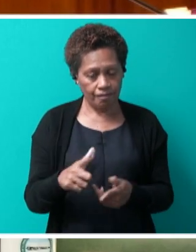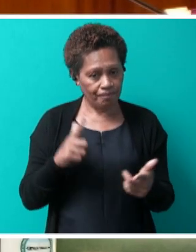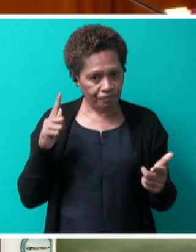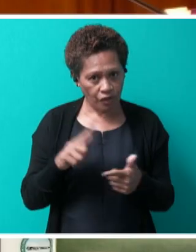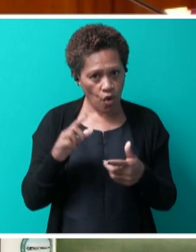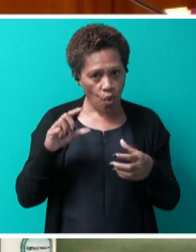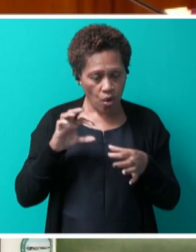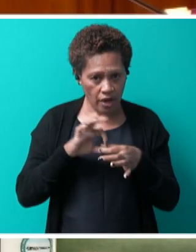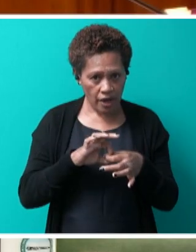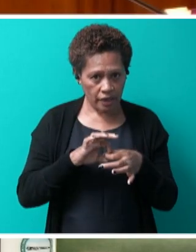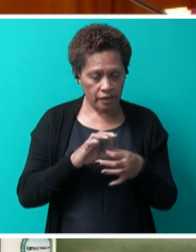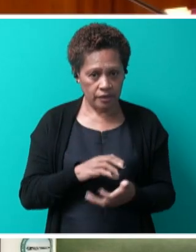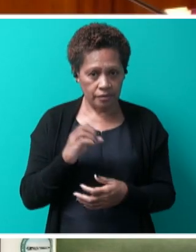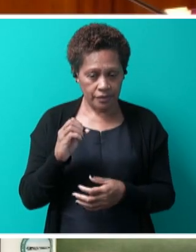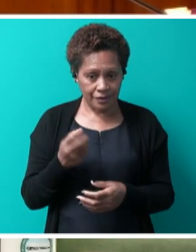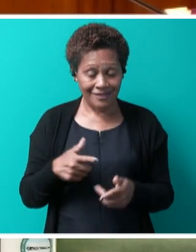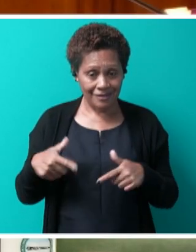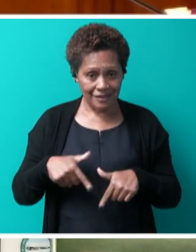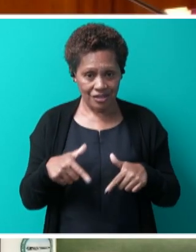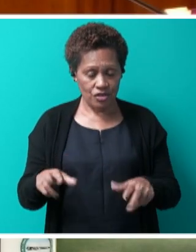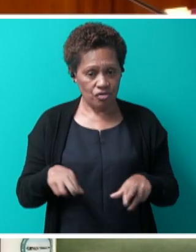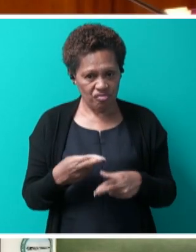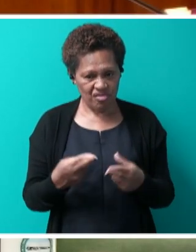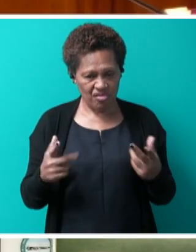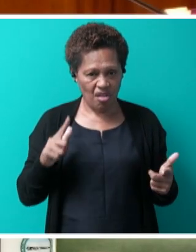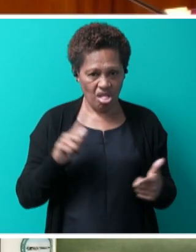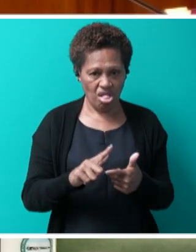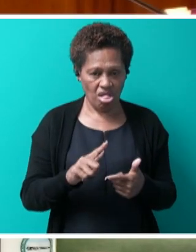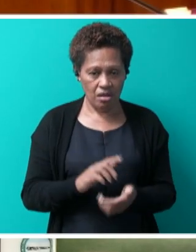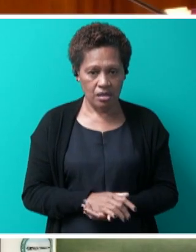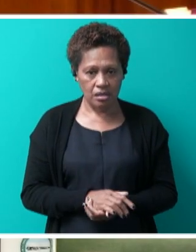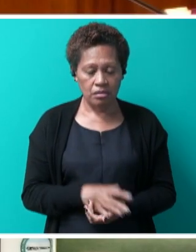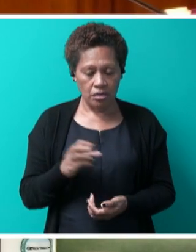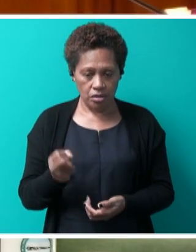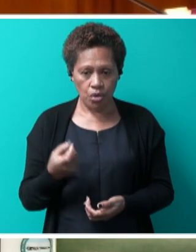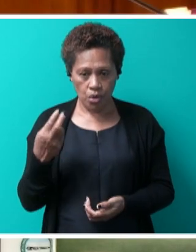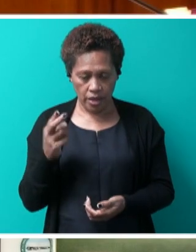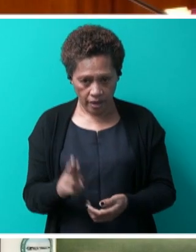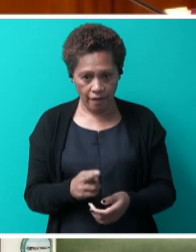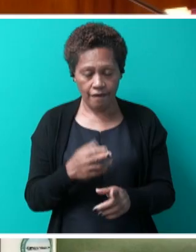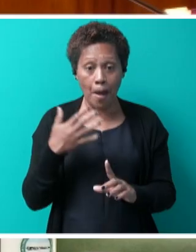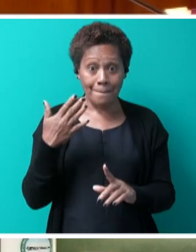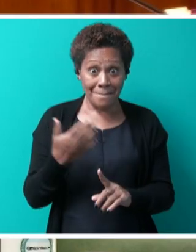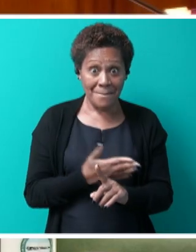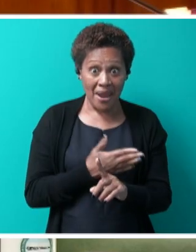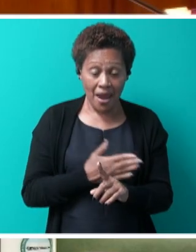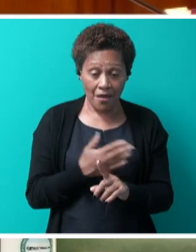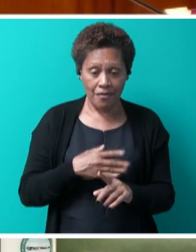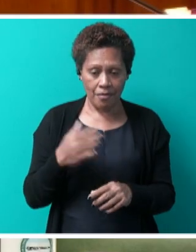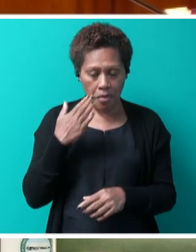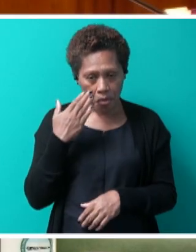connectivity, logistic challenges, and resource limitations. We are strengthening pre-awareness campaigns, scheduling follow-up visits, and